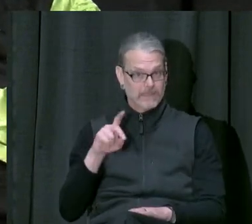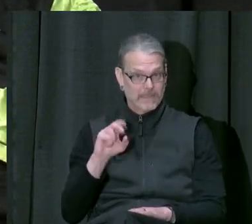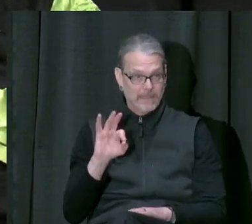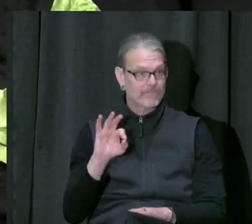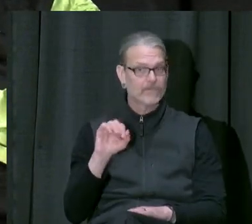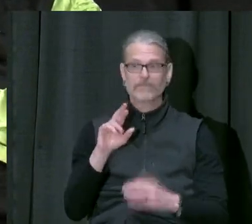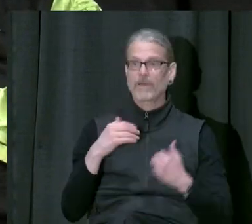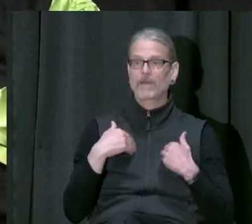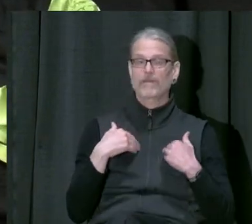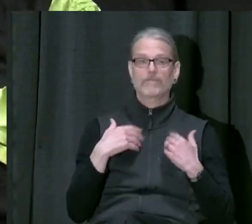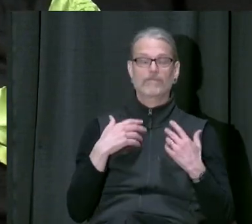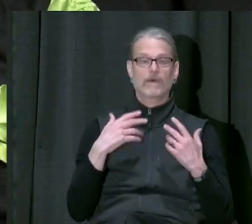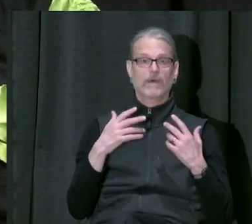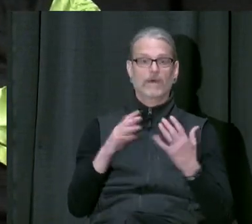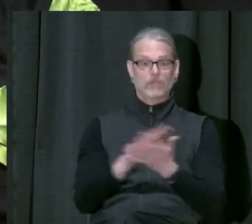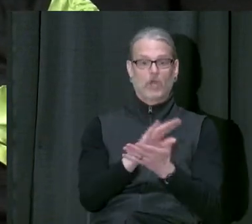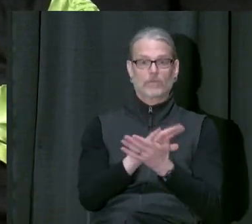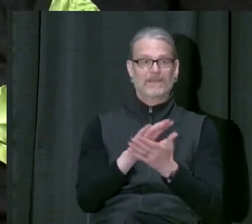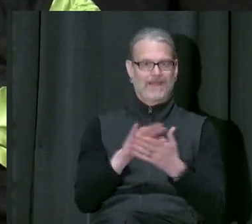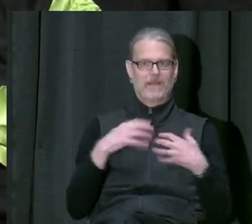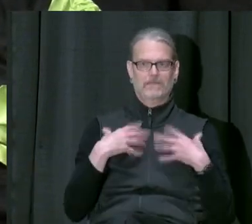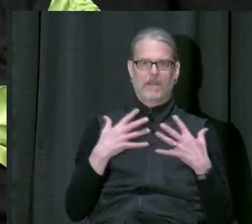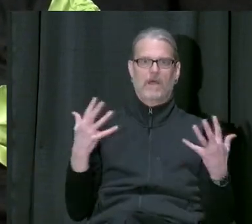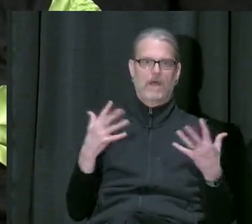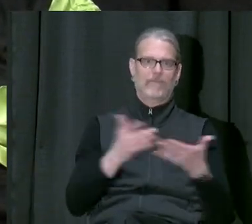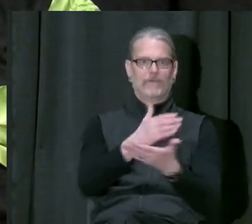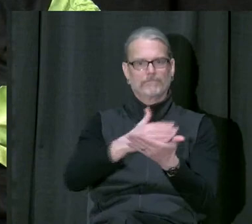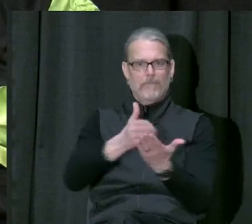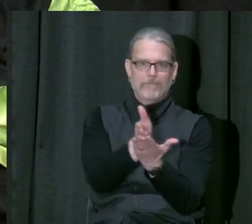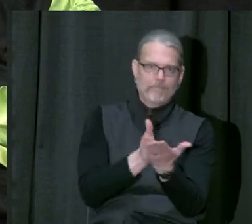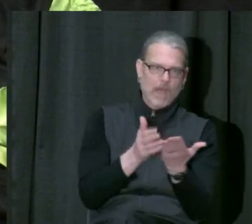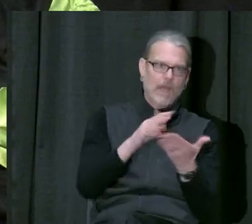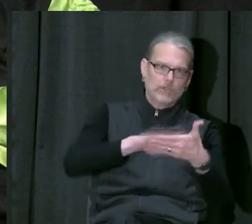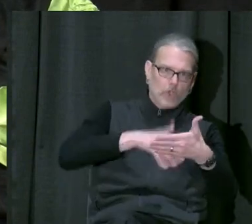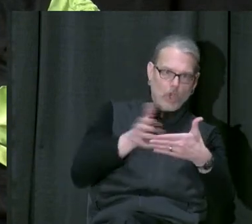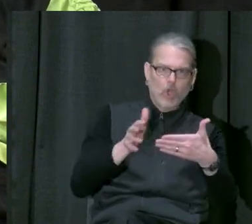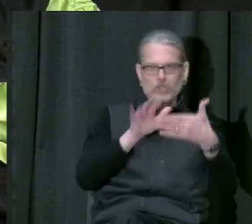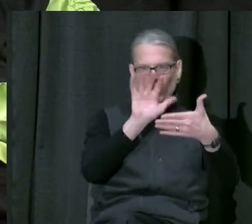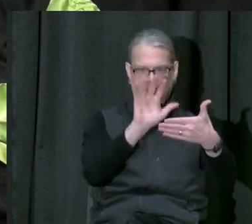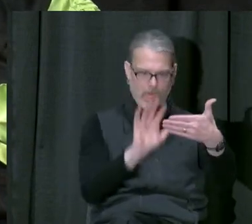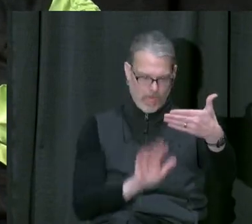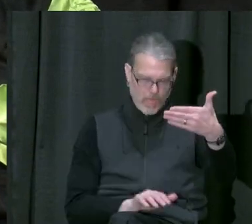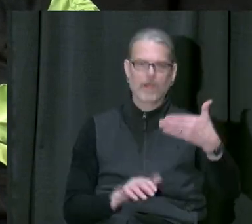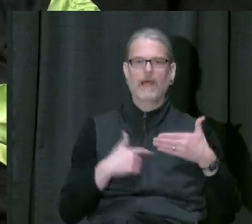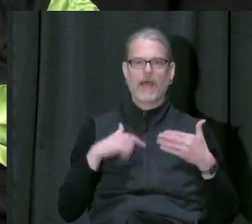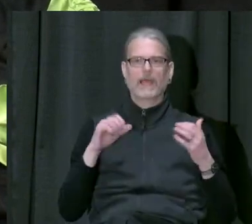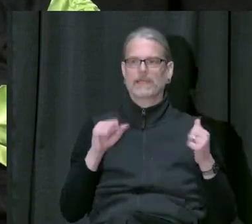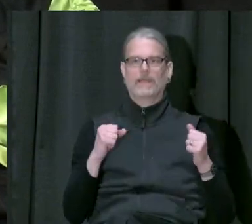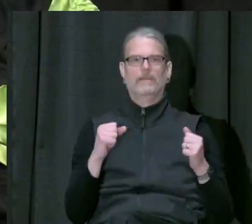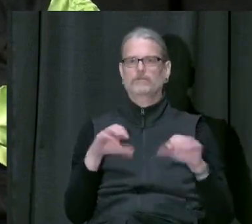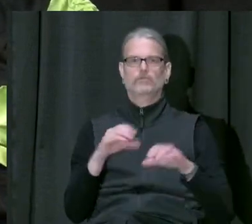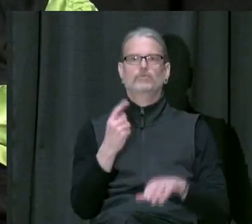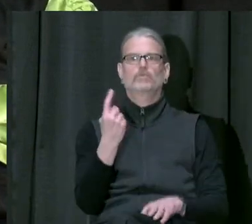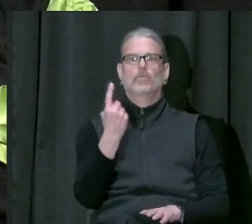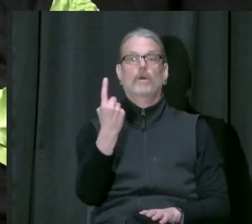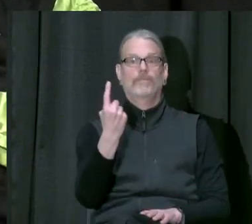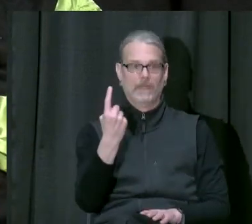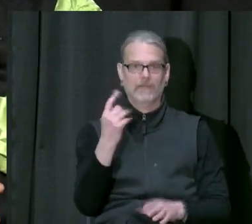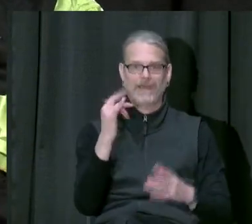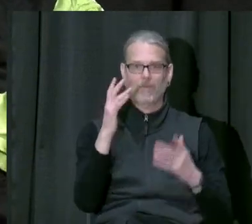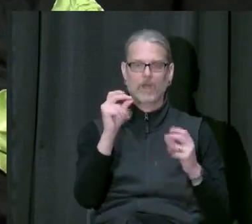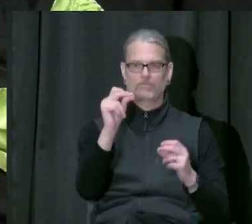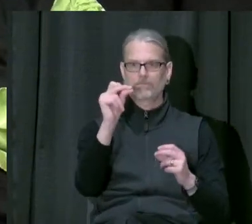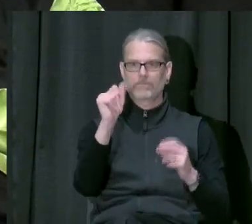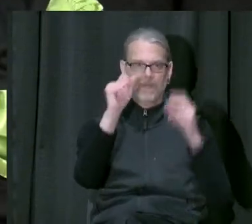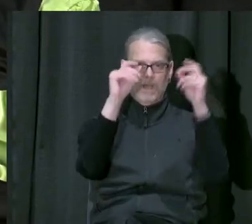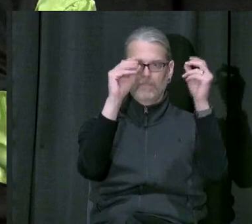really table heavy, I can do all of those table accessibility issues, fix all of them really quickly. I mean, literally in